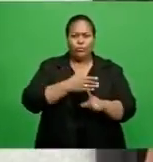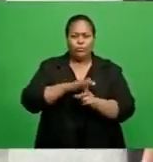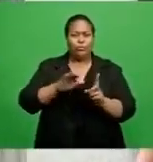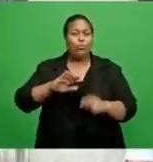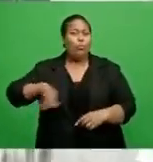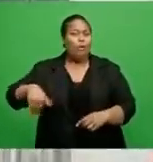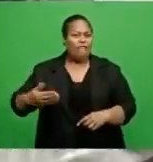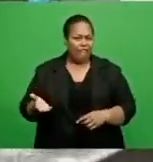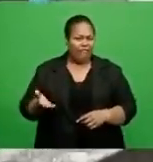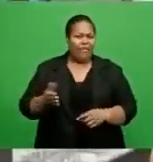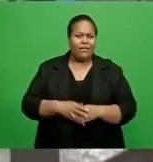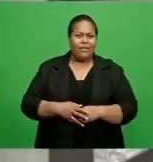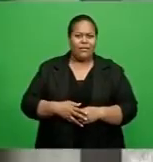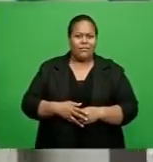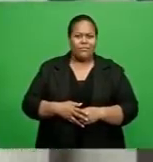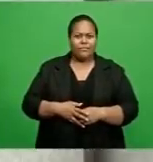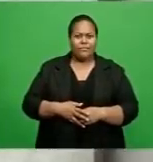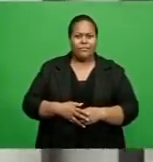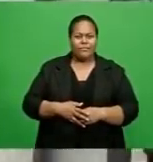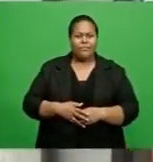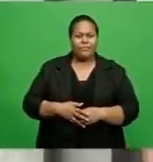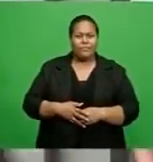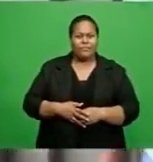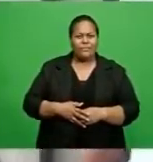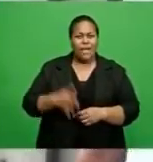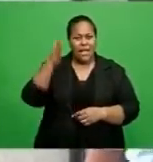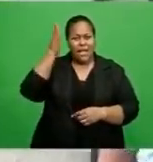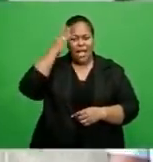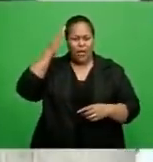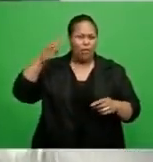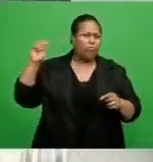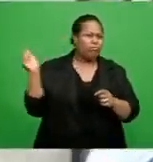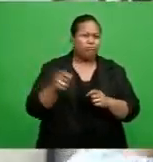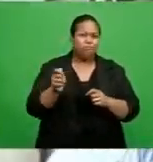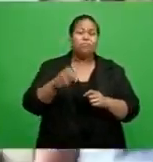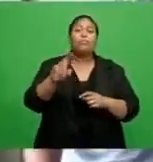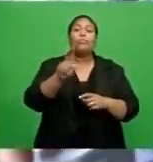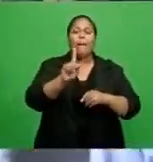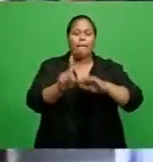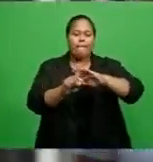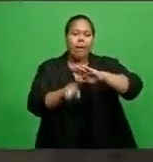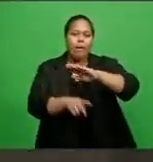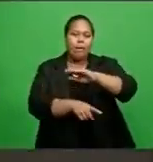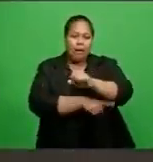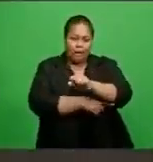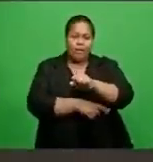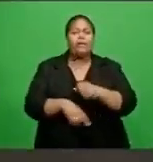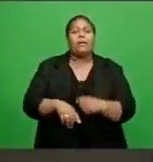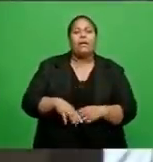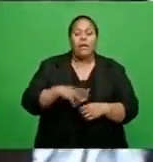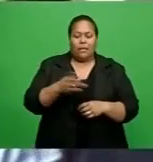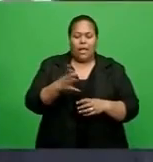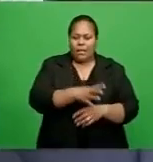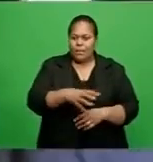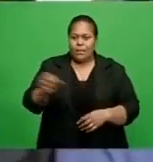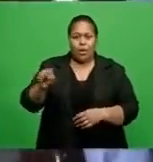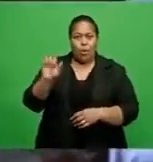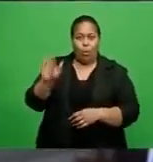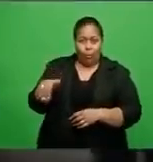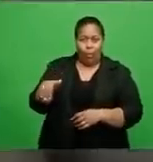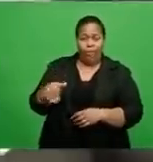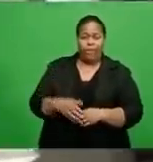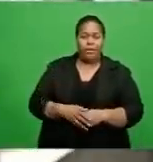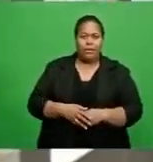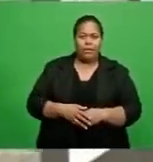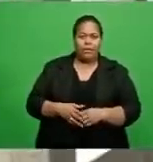times by hitting her head with a bucket used for mixing the homebrew. Naimawi later took Maraya to their home, where he